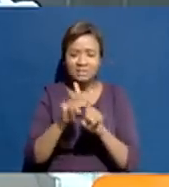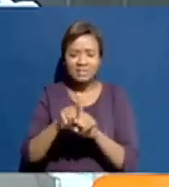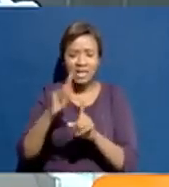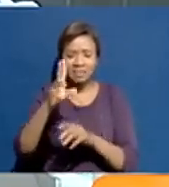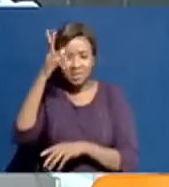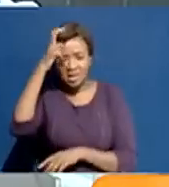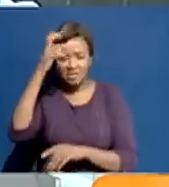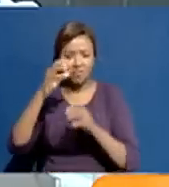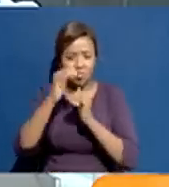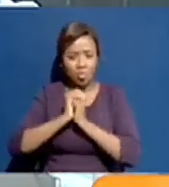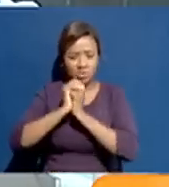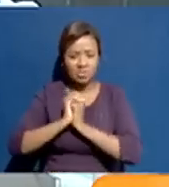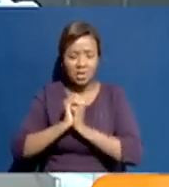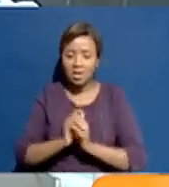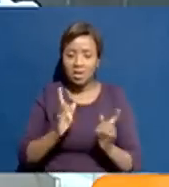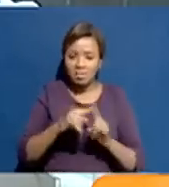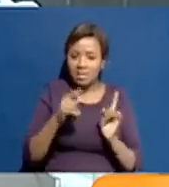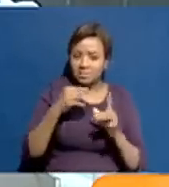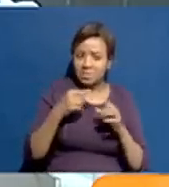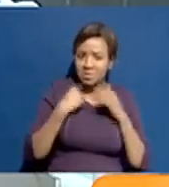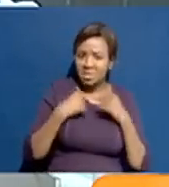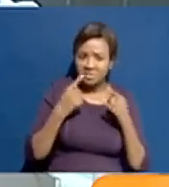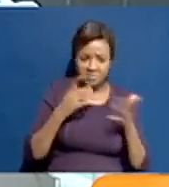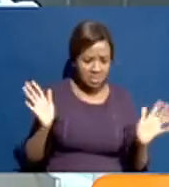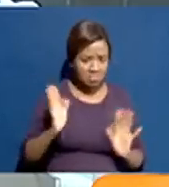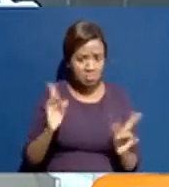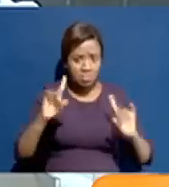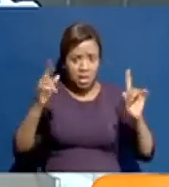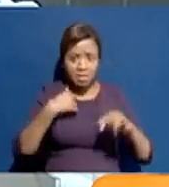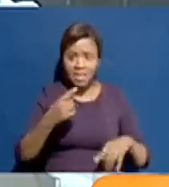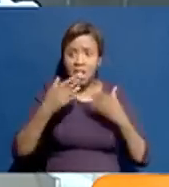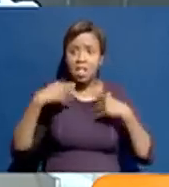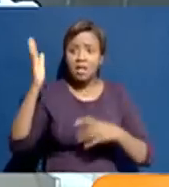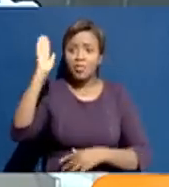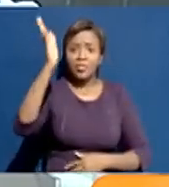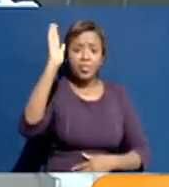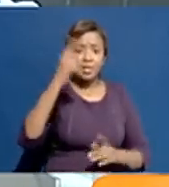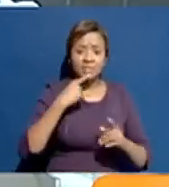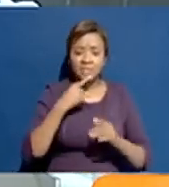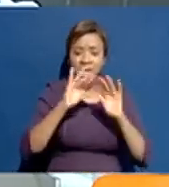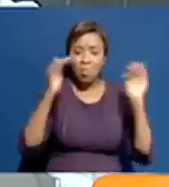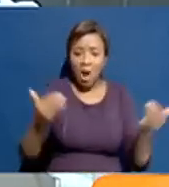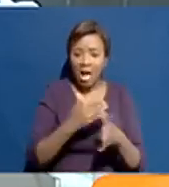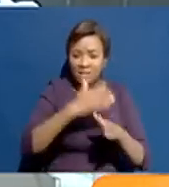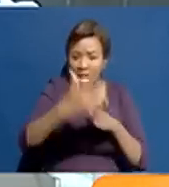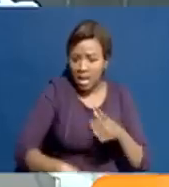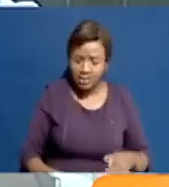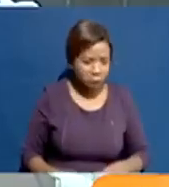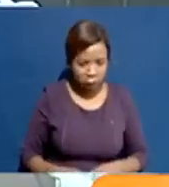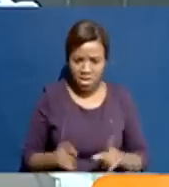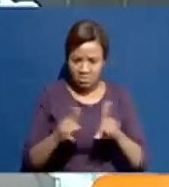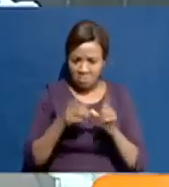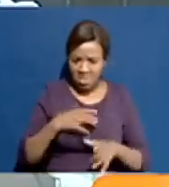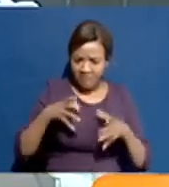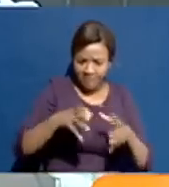Mackenzie claimed that he neither preached about the end of the world nor called on his followers to fast till death. And as Francis Mtalaki now